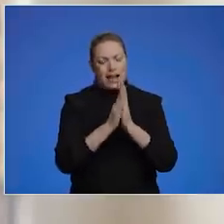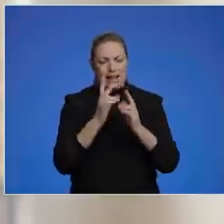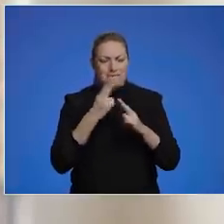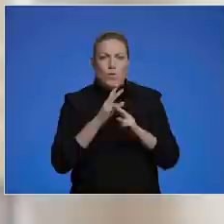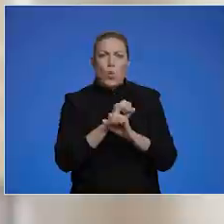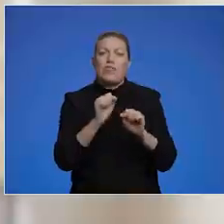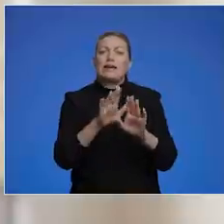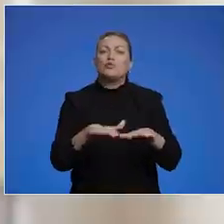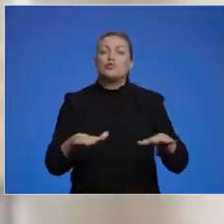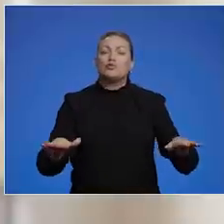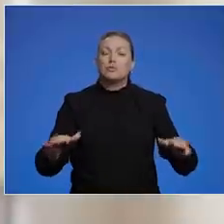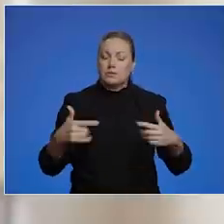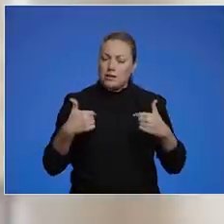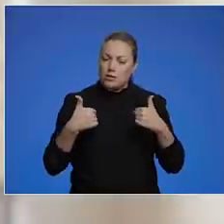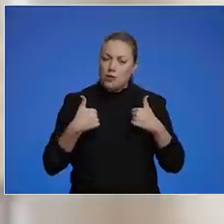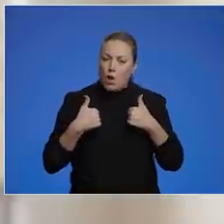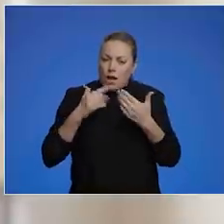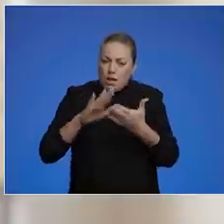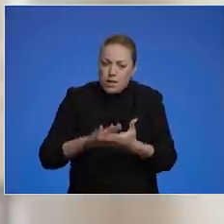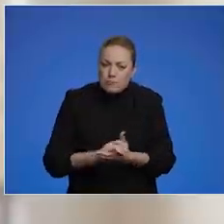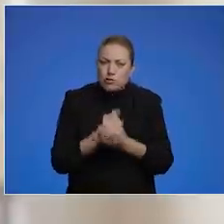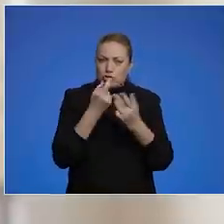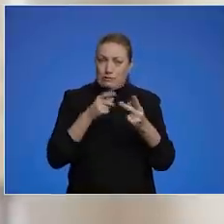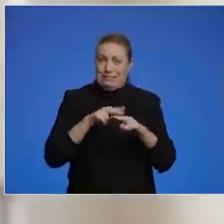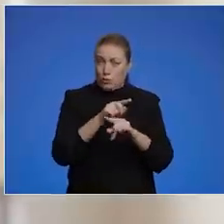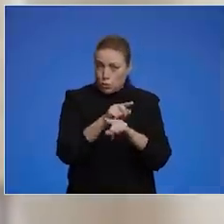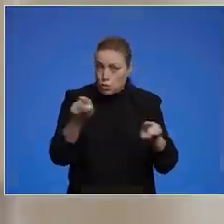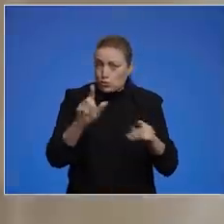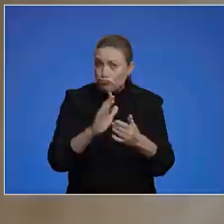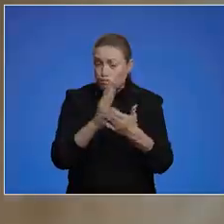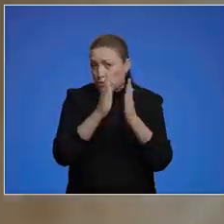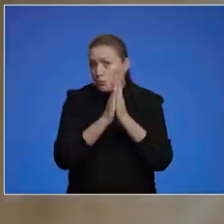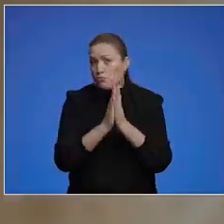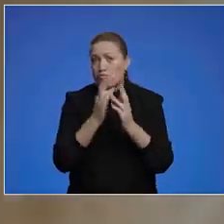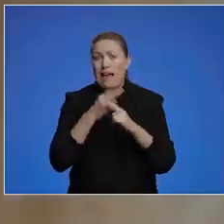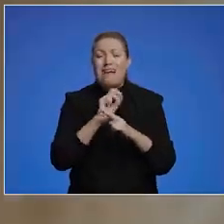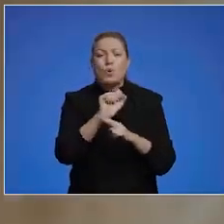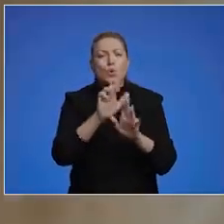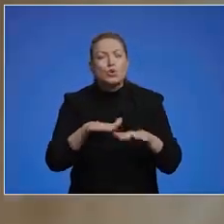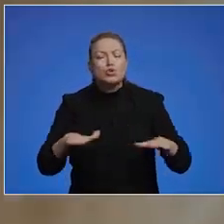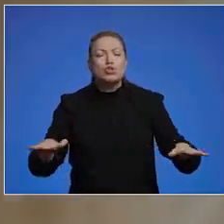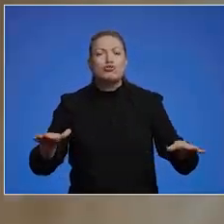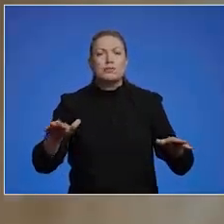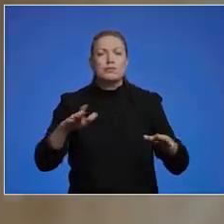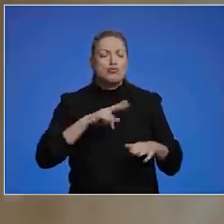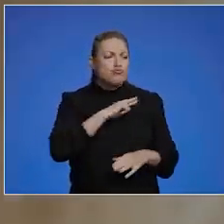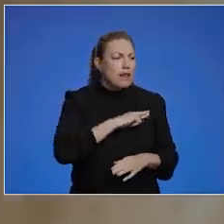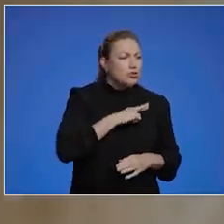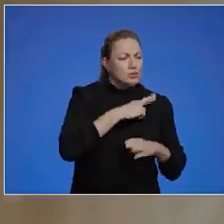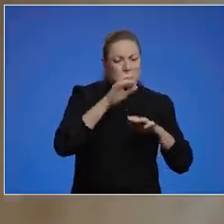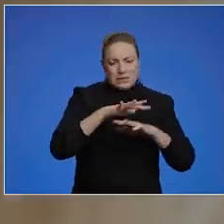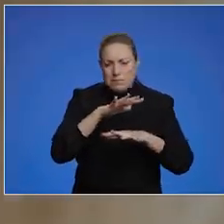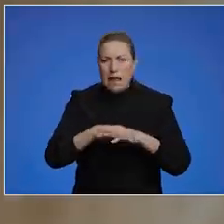their children. So I'm grateful for those of you who are praying for your children, for religious life, consecrated life, married life, a